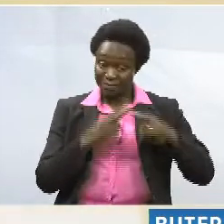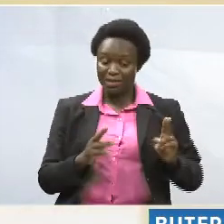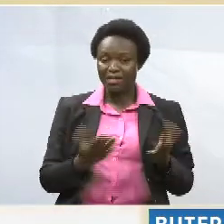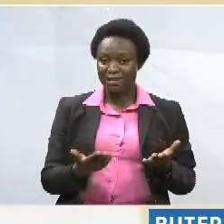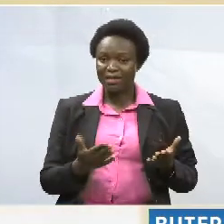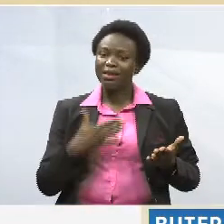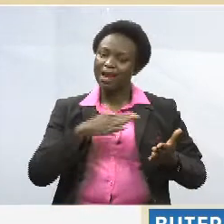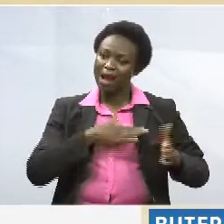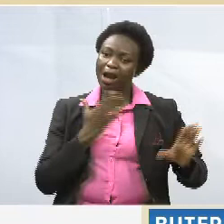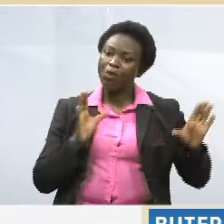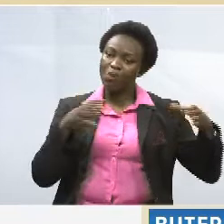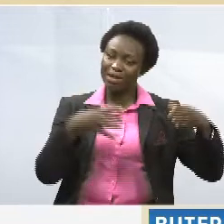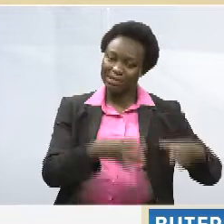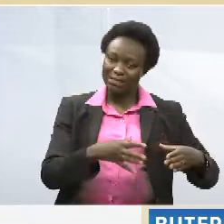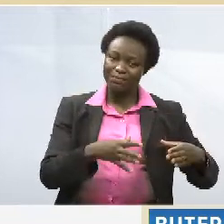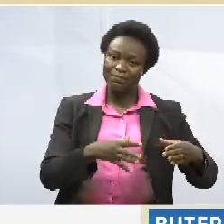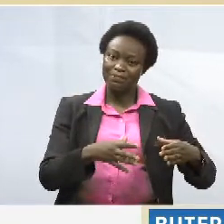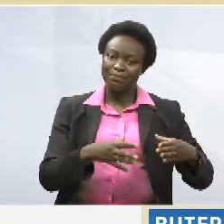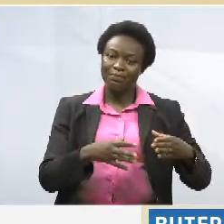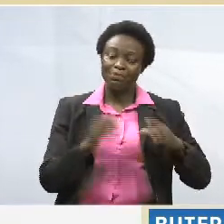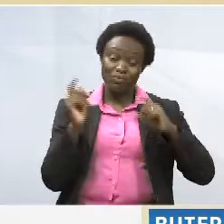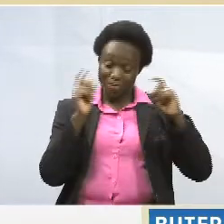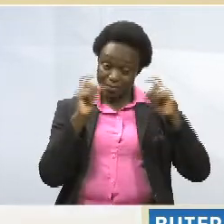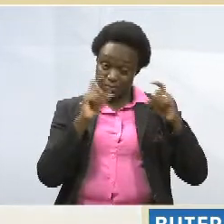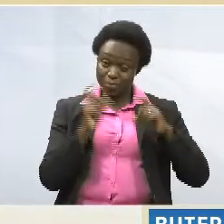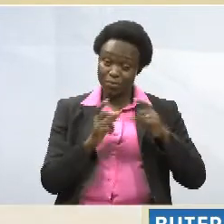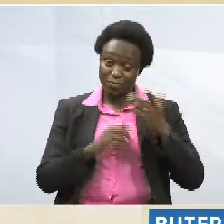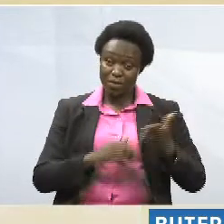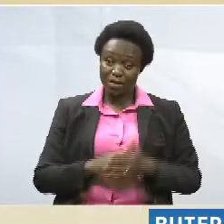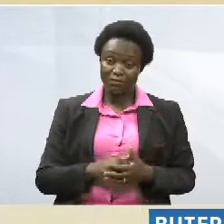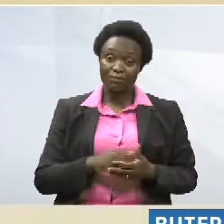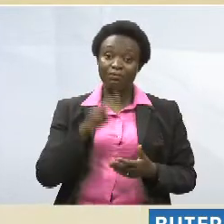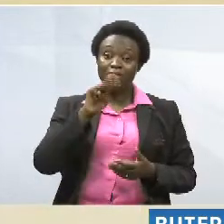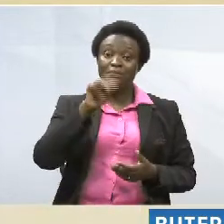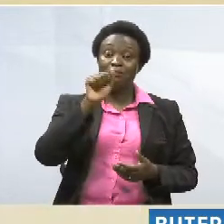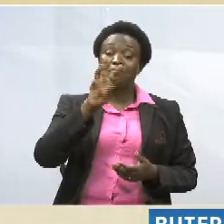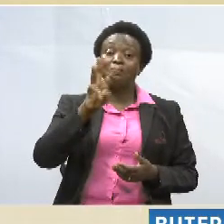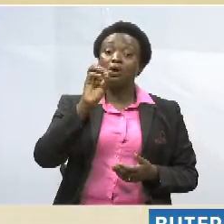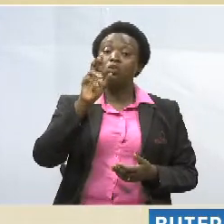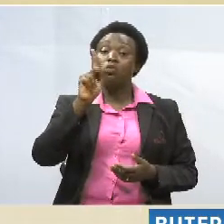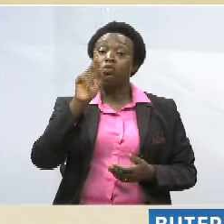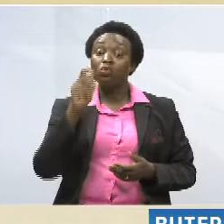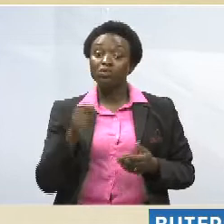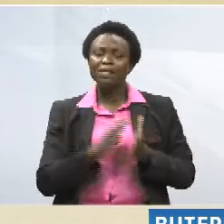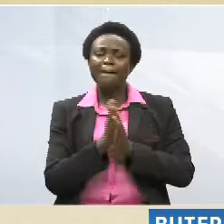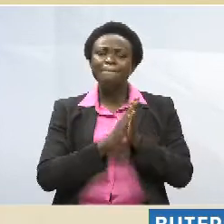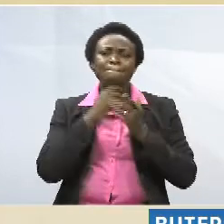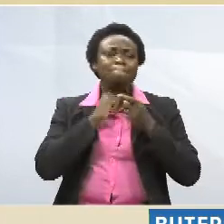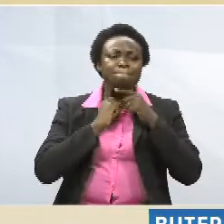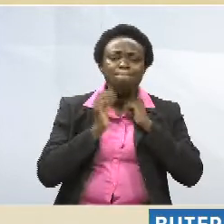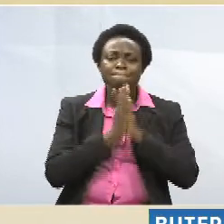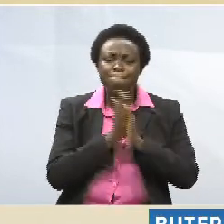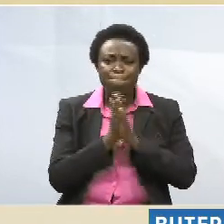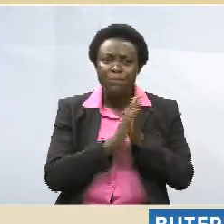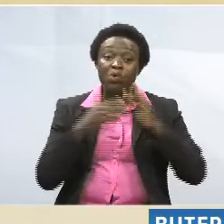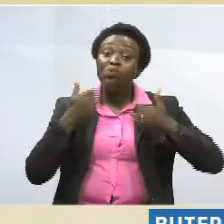ttiimu yaffe tubatunuulidde n'eriiso njogi. Mawokota eyina ennyota nnene kulwa